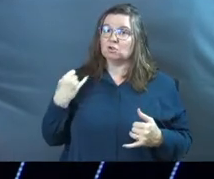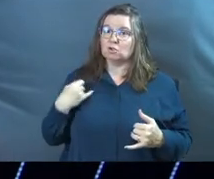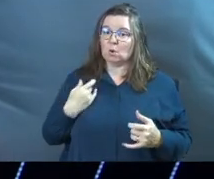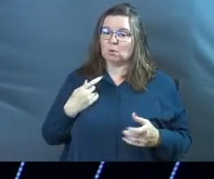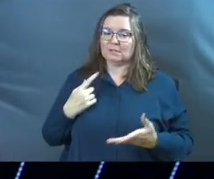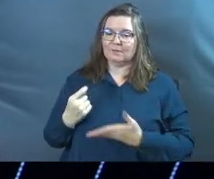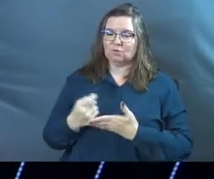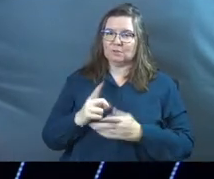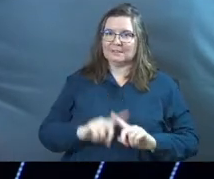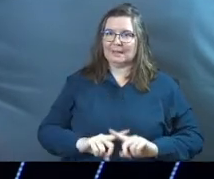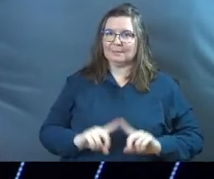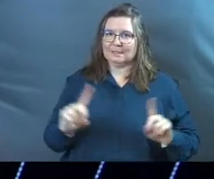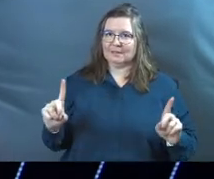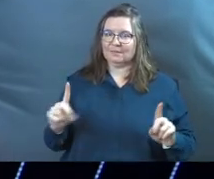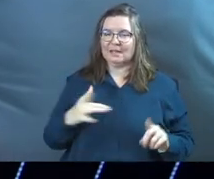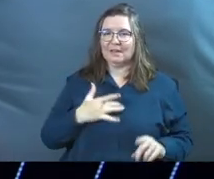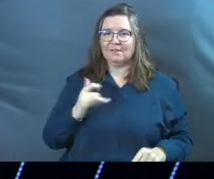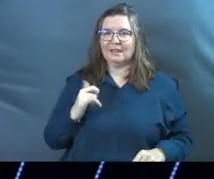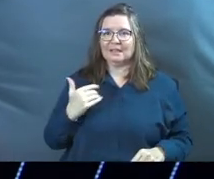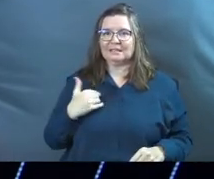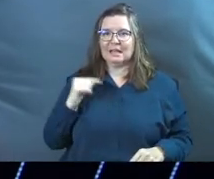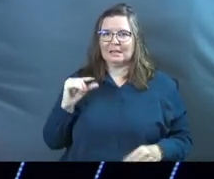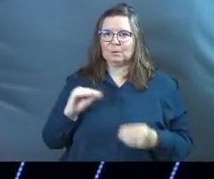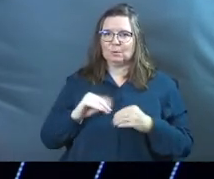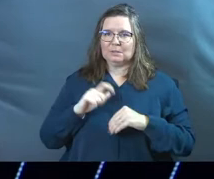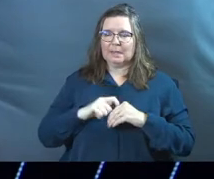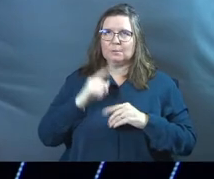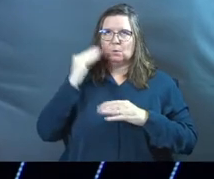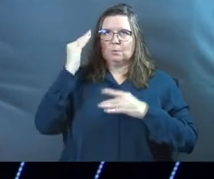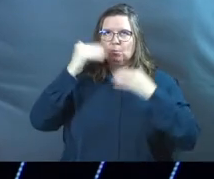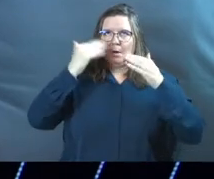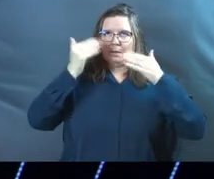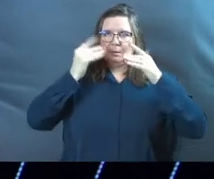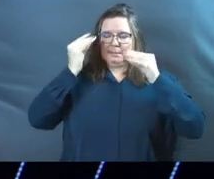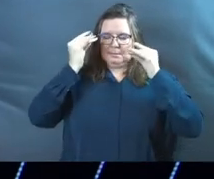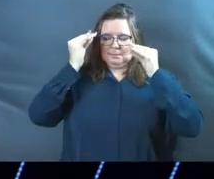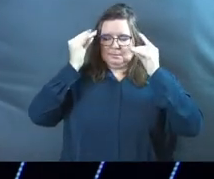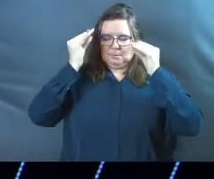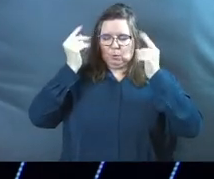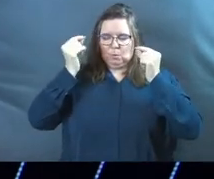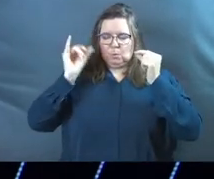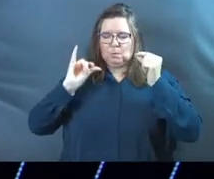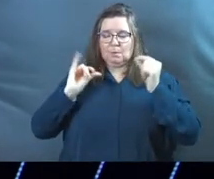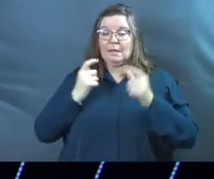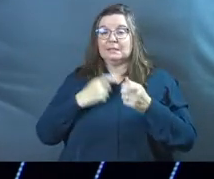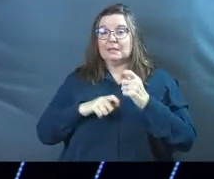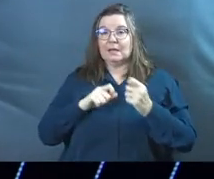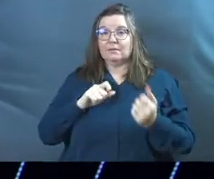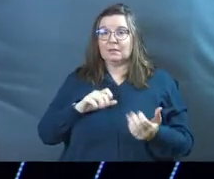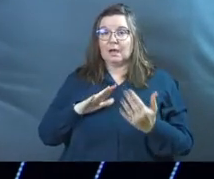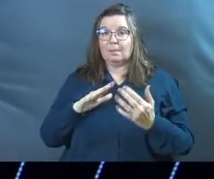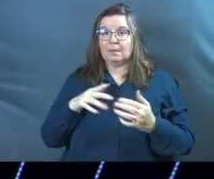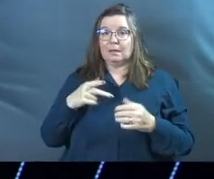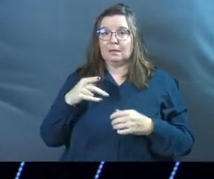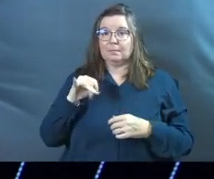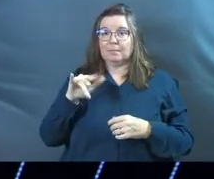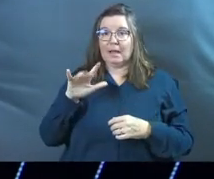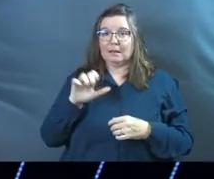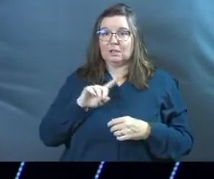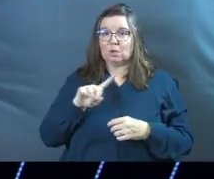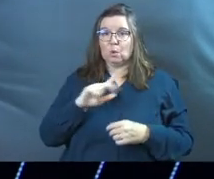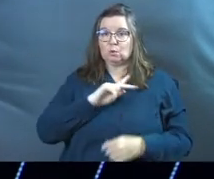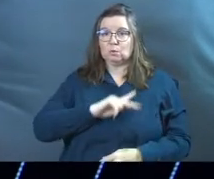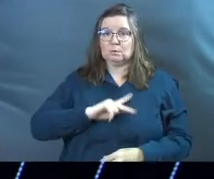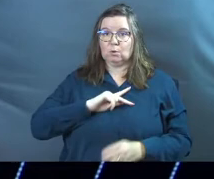treats them different. It feels like he's had a little bit more time to think this through. And instead of coming to the palace, he has them go